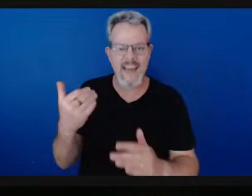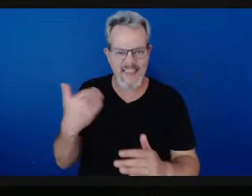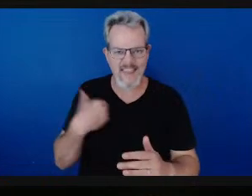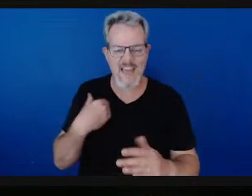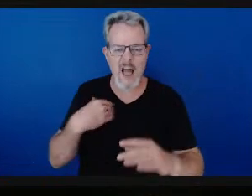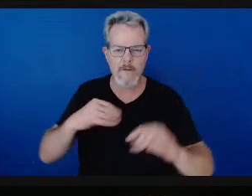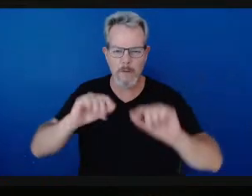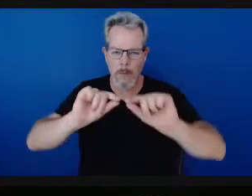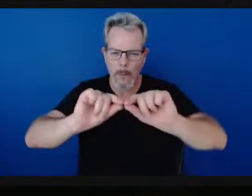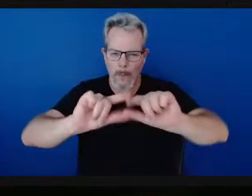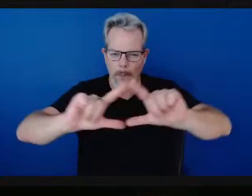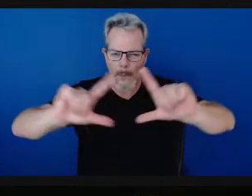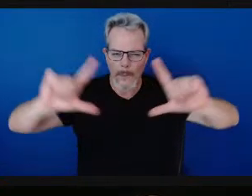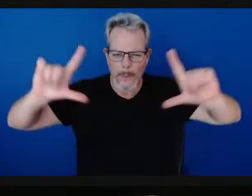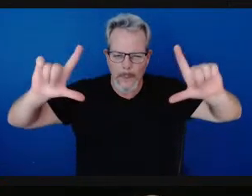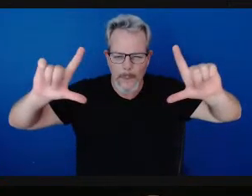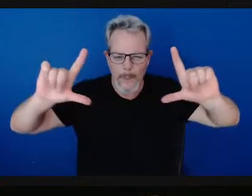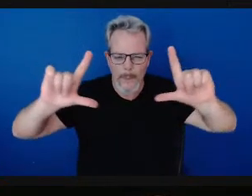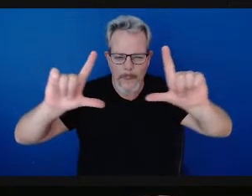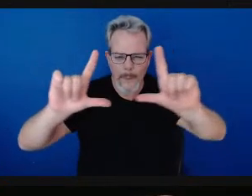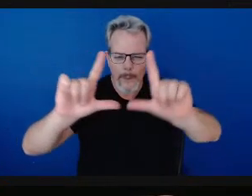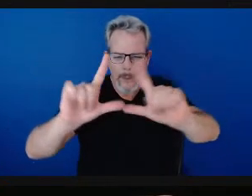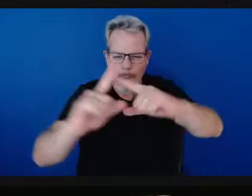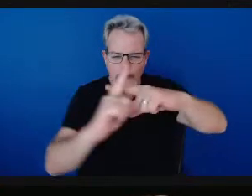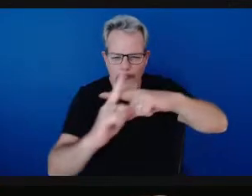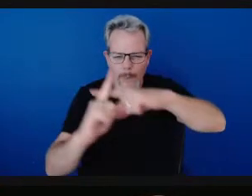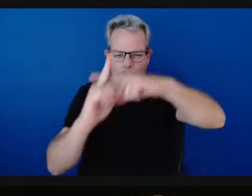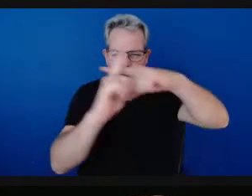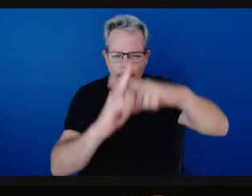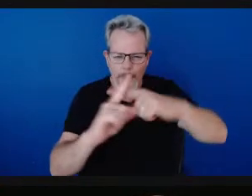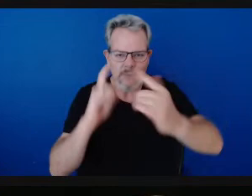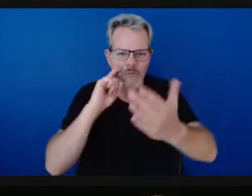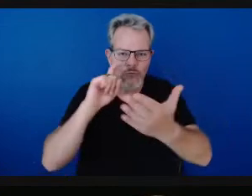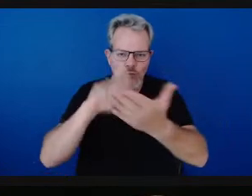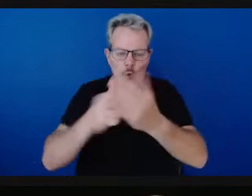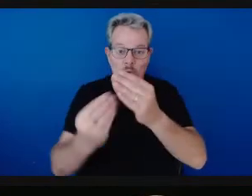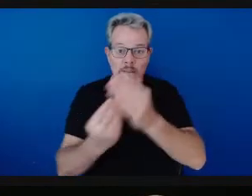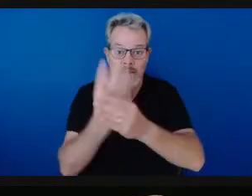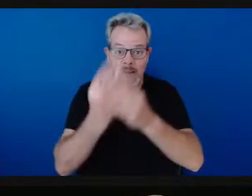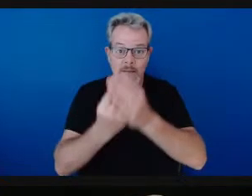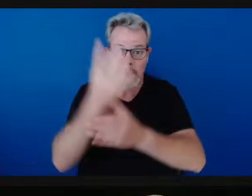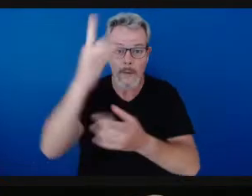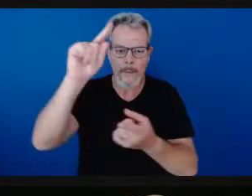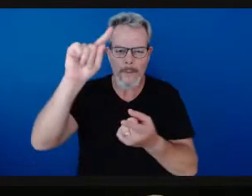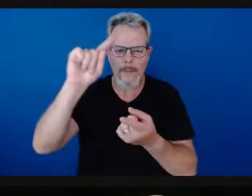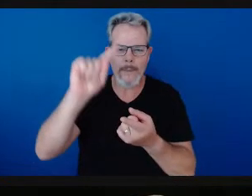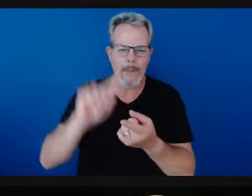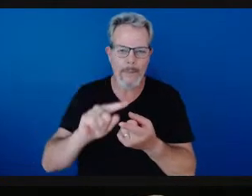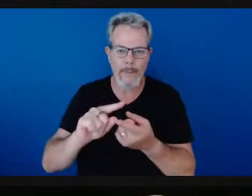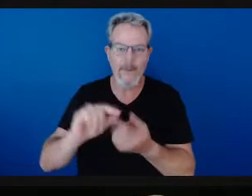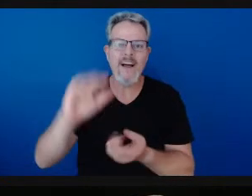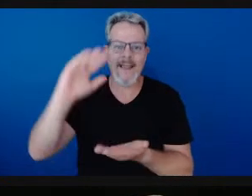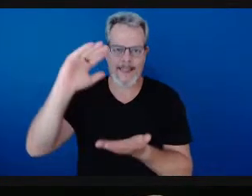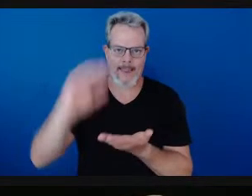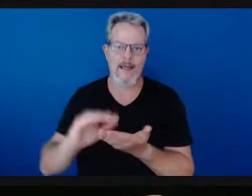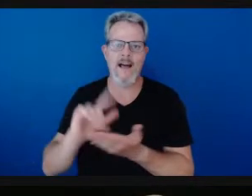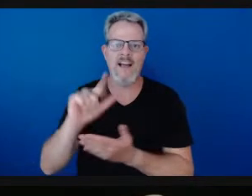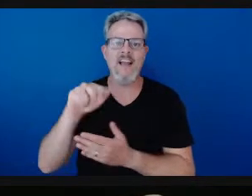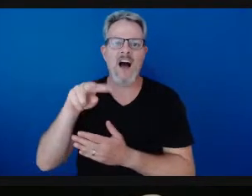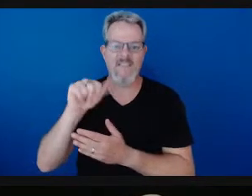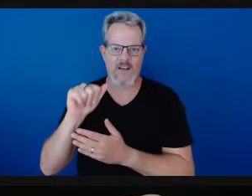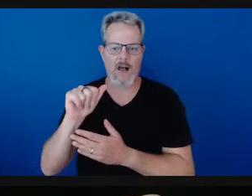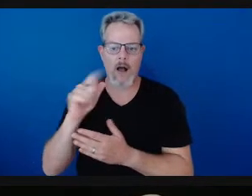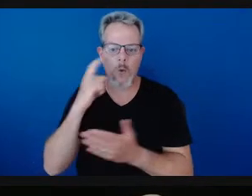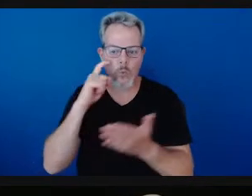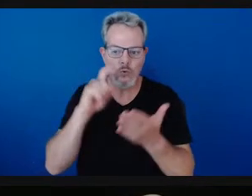camera this morning as eruption seems to have waned in the upper part, not so much lava. We just talked about how further